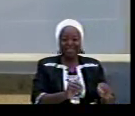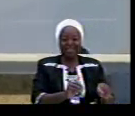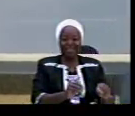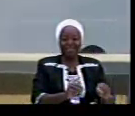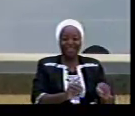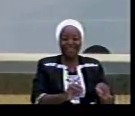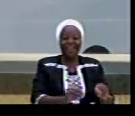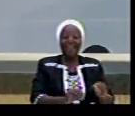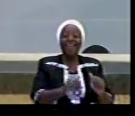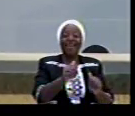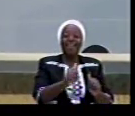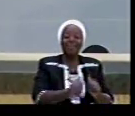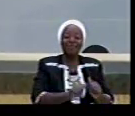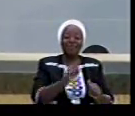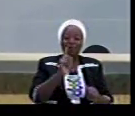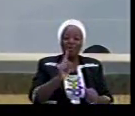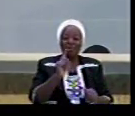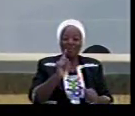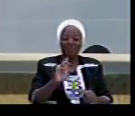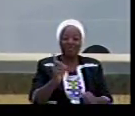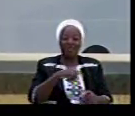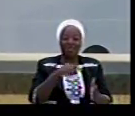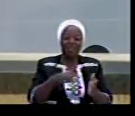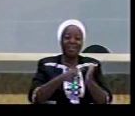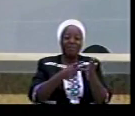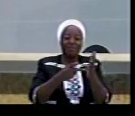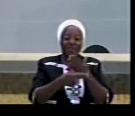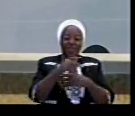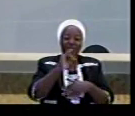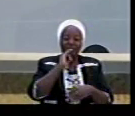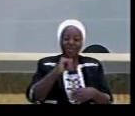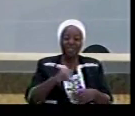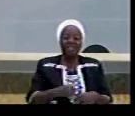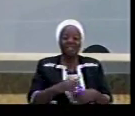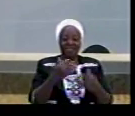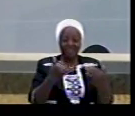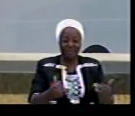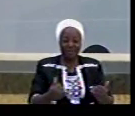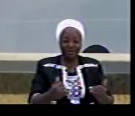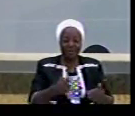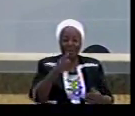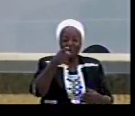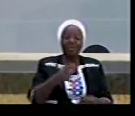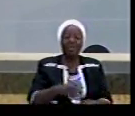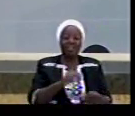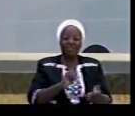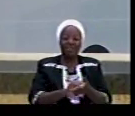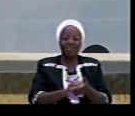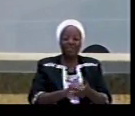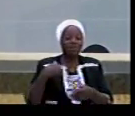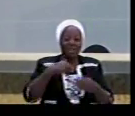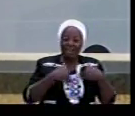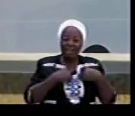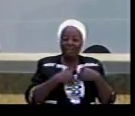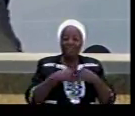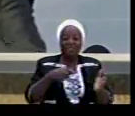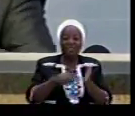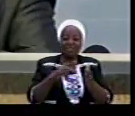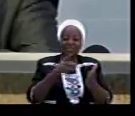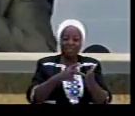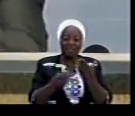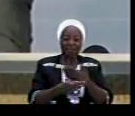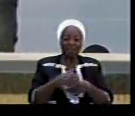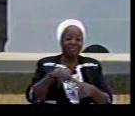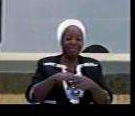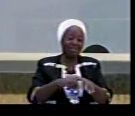Everywhere this crusade has been held, God has always proved himself. And the word of a